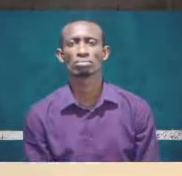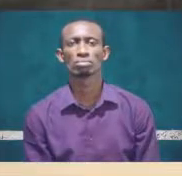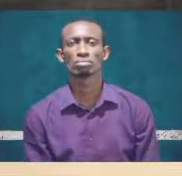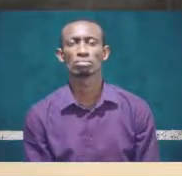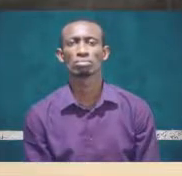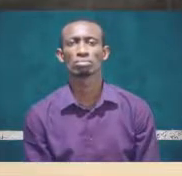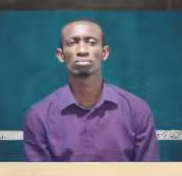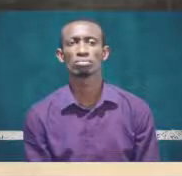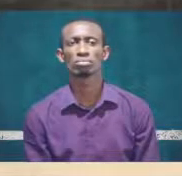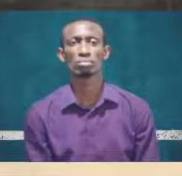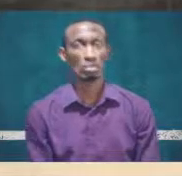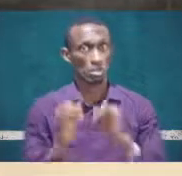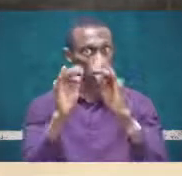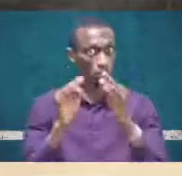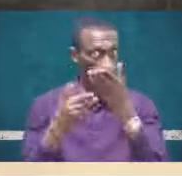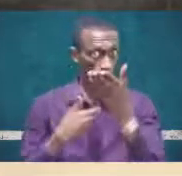So when you have